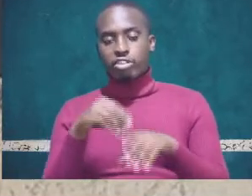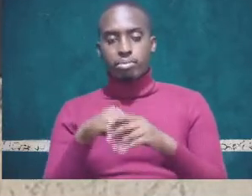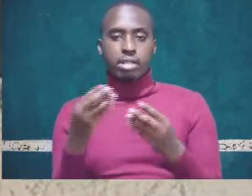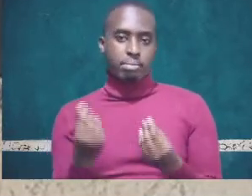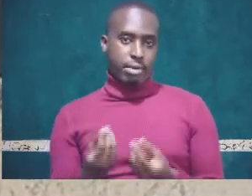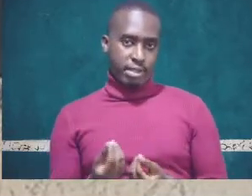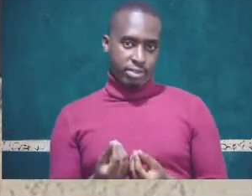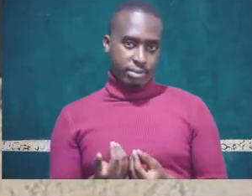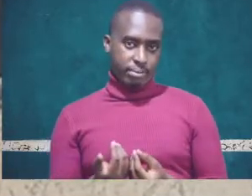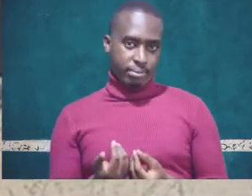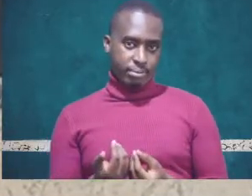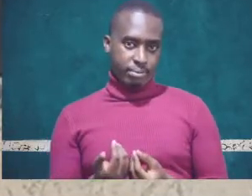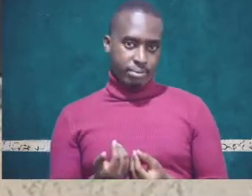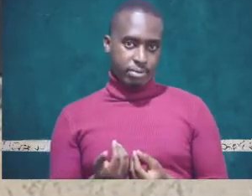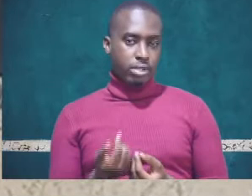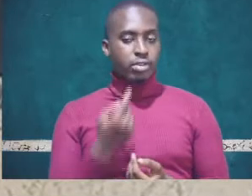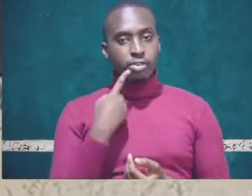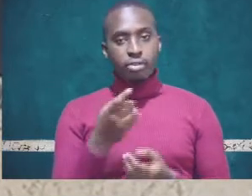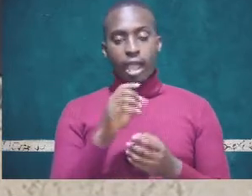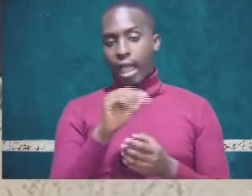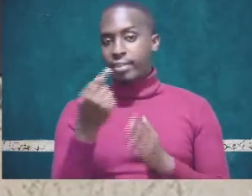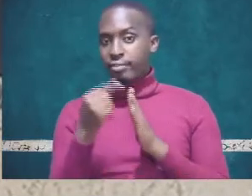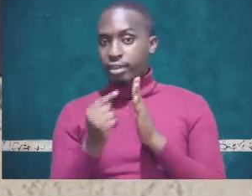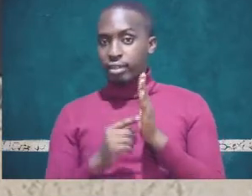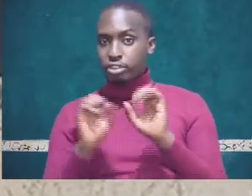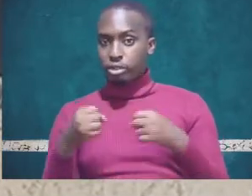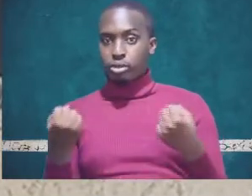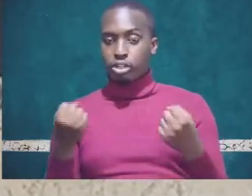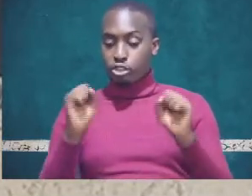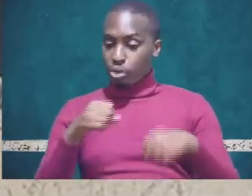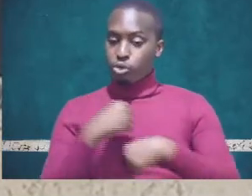a change in the price. So other factors that influence